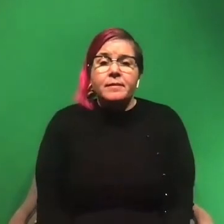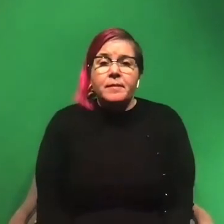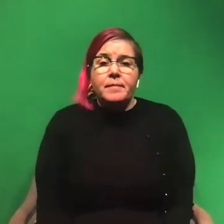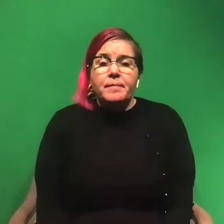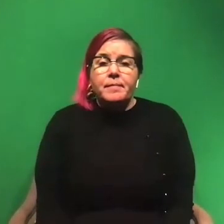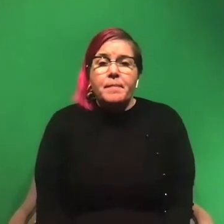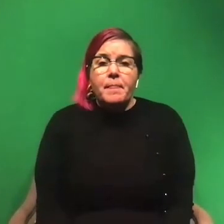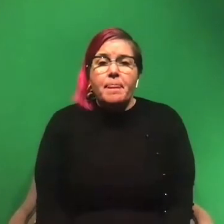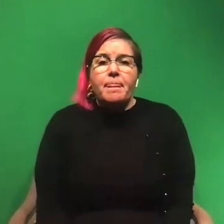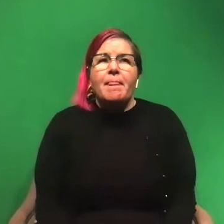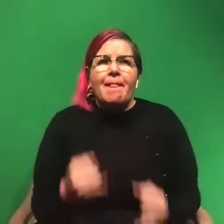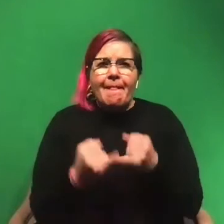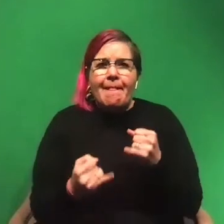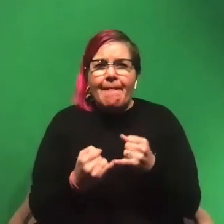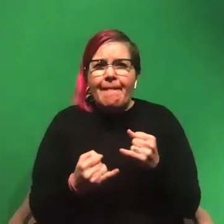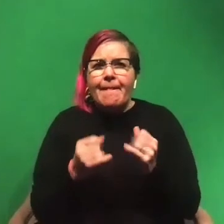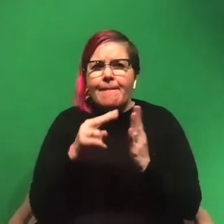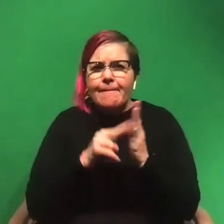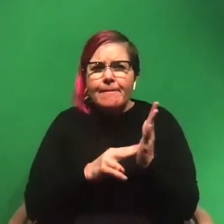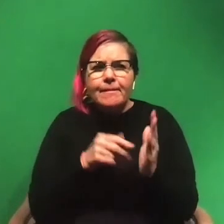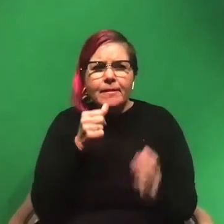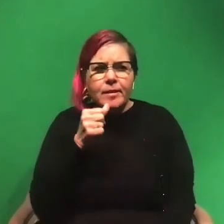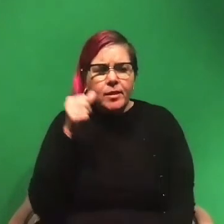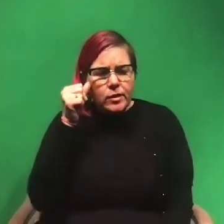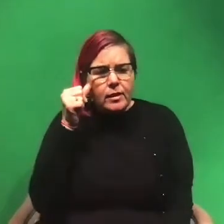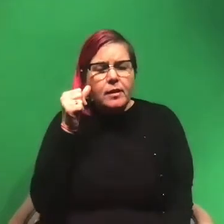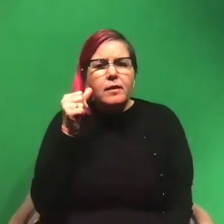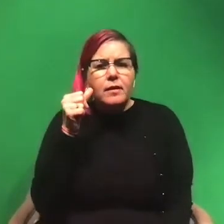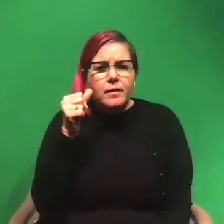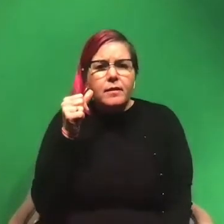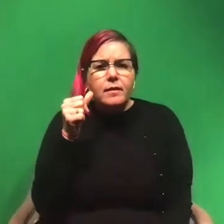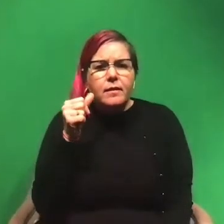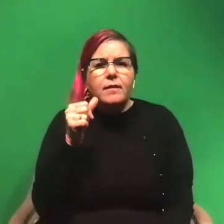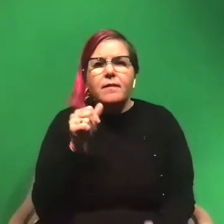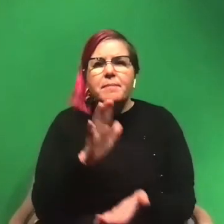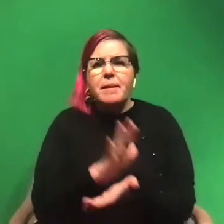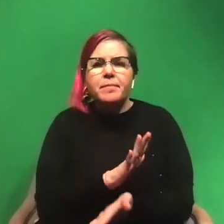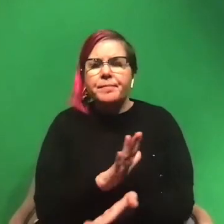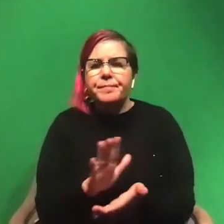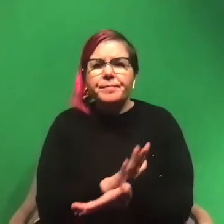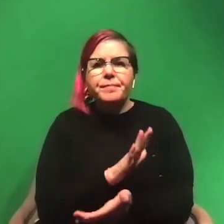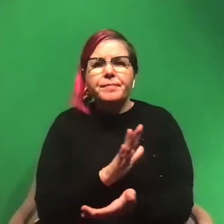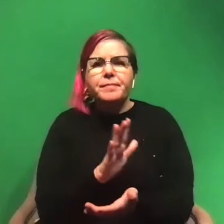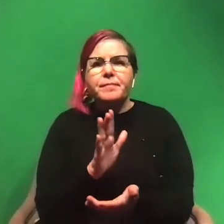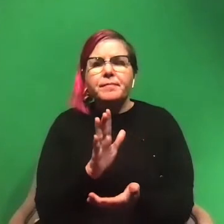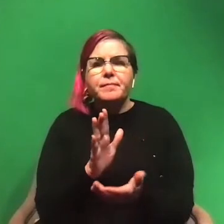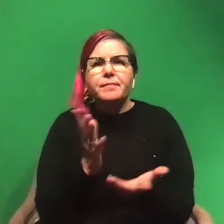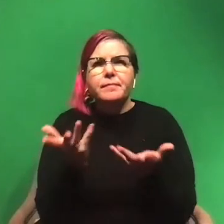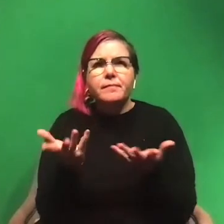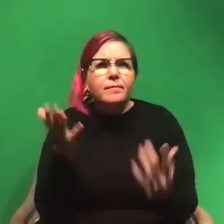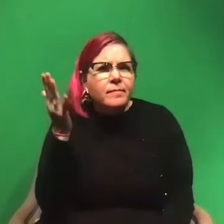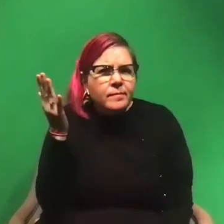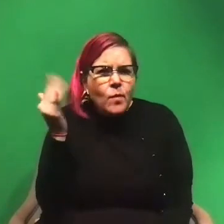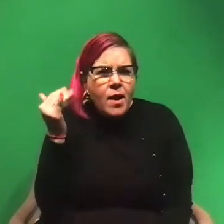Last one I saw, I think, was yesterday. There was a preprint sort of trying to get at this, why, and